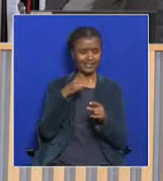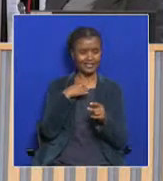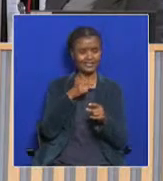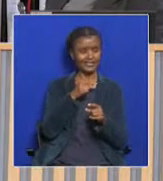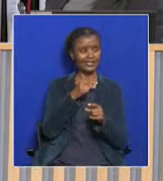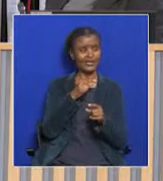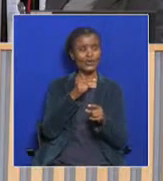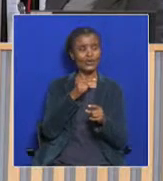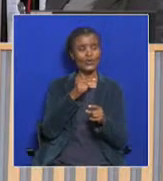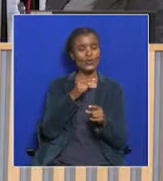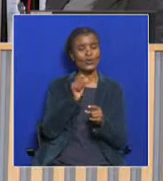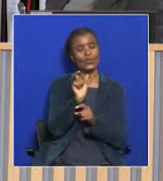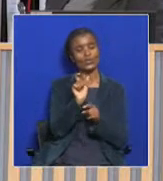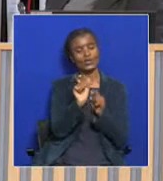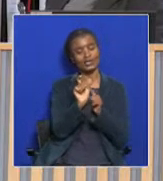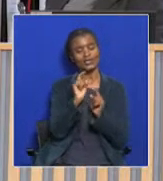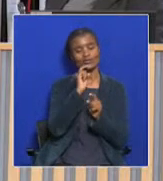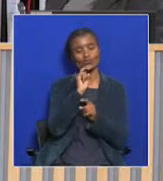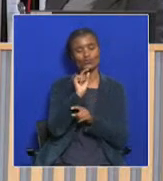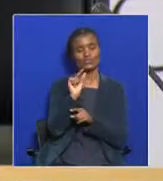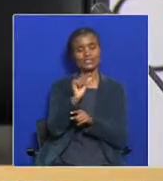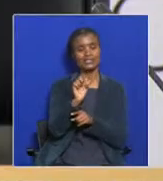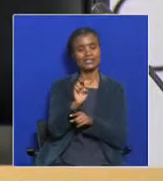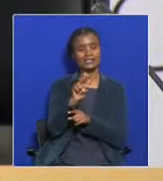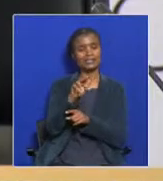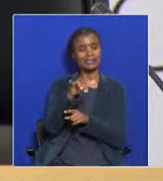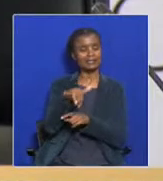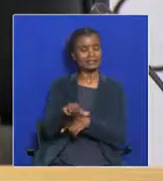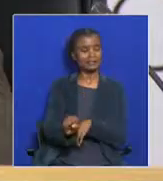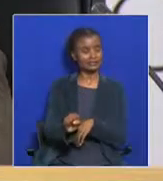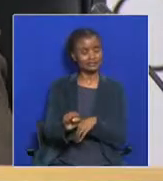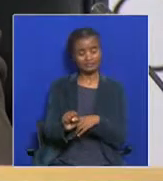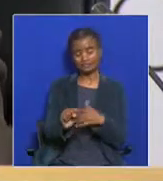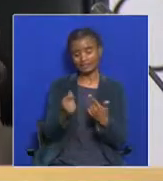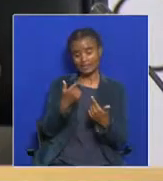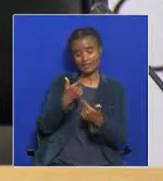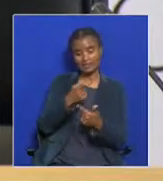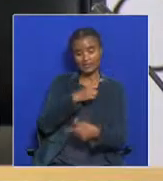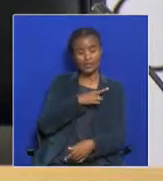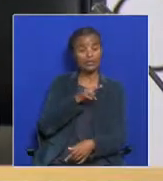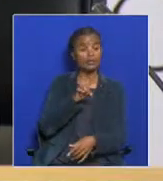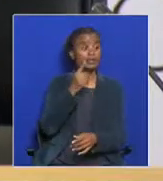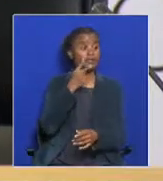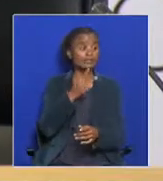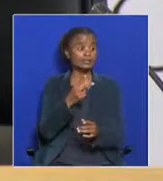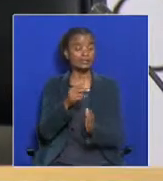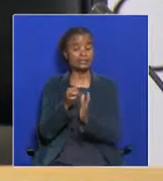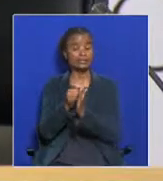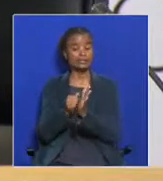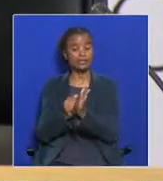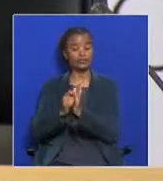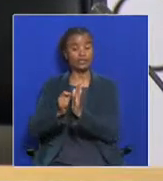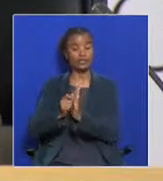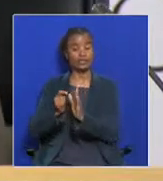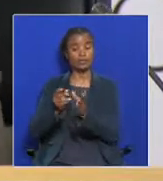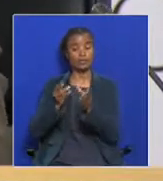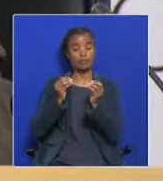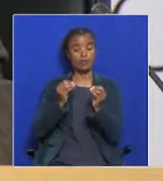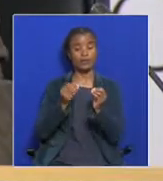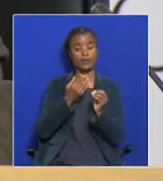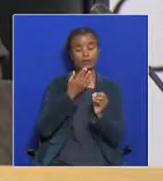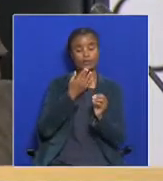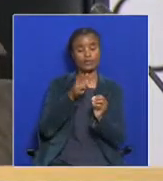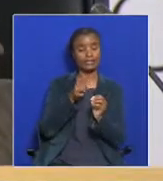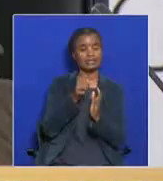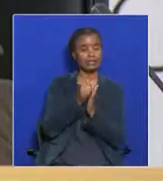Chair, you can see who commissioned the statement, right? Who the statement was obtained by. Does anywhere in the statement, they even